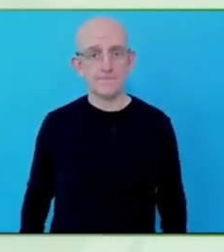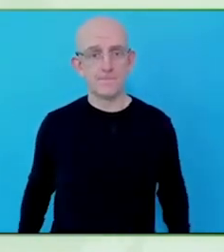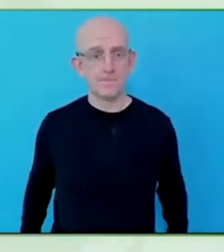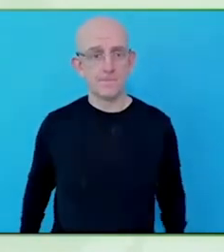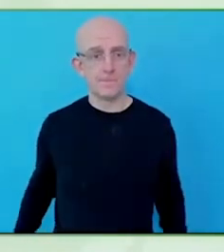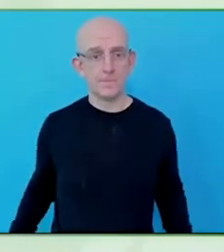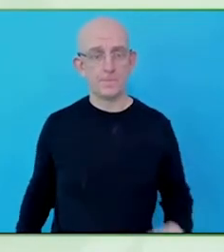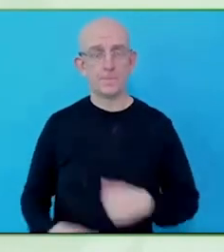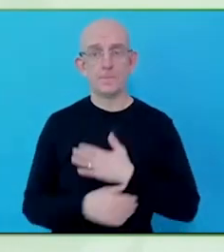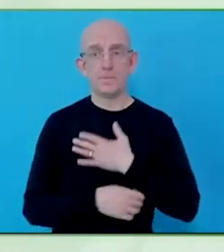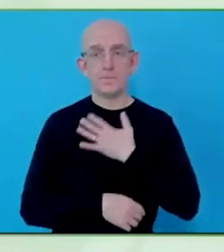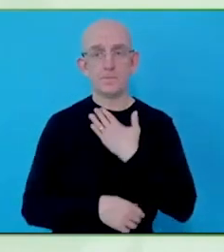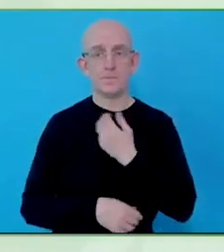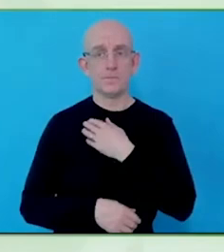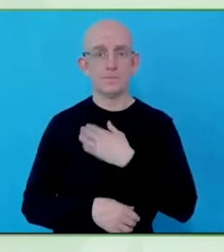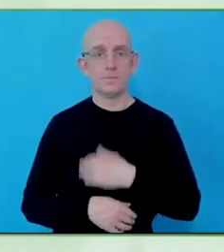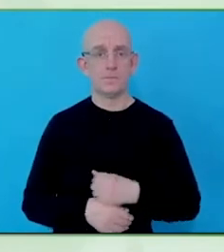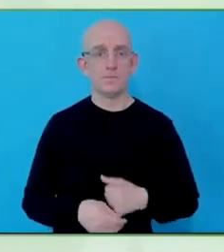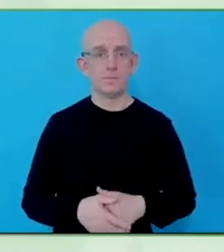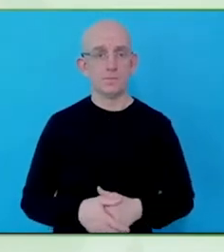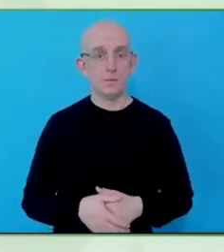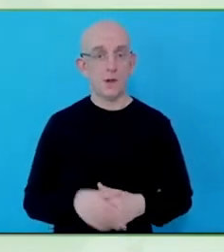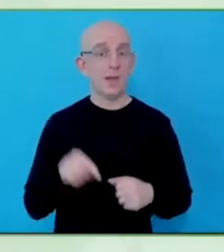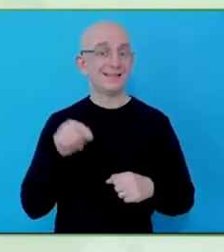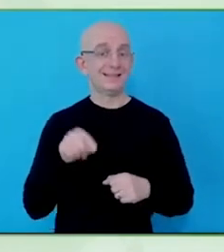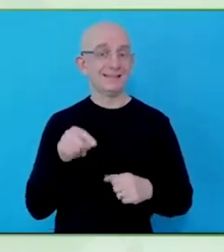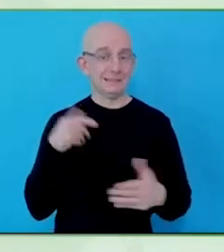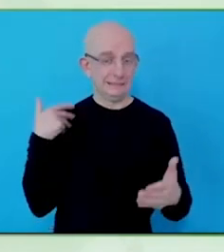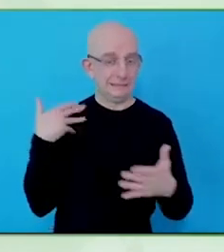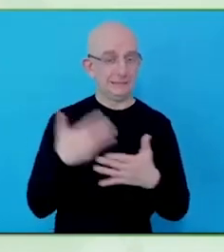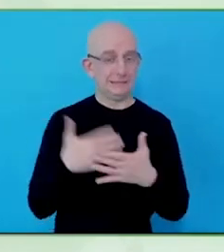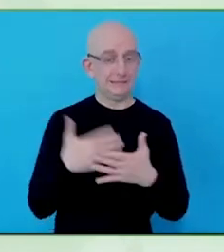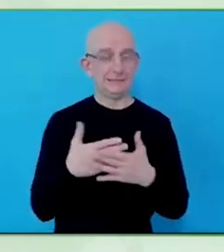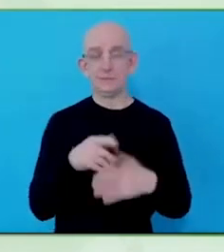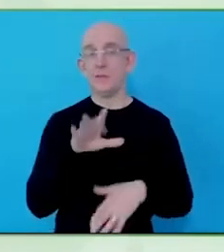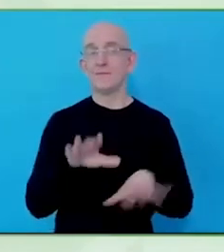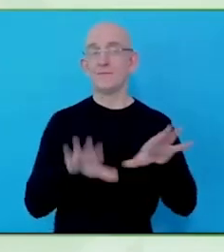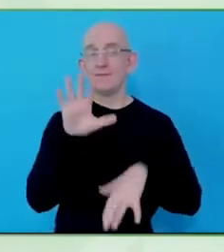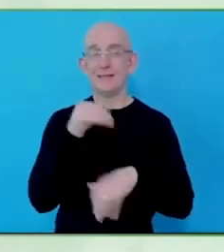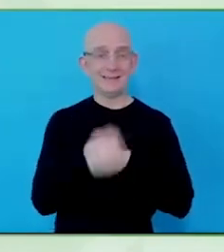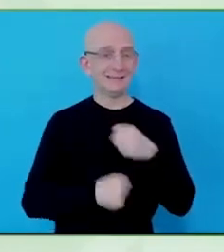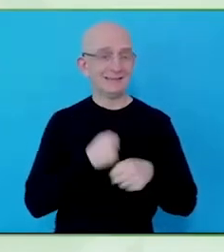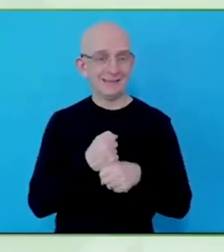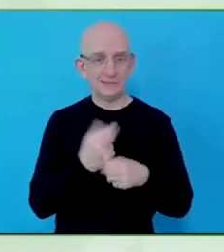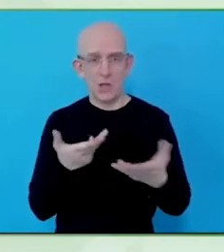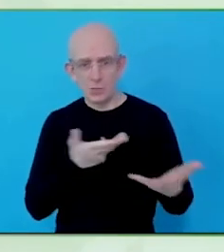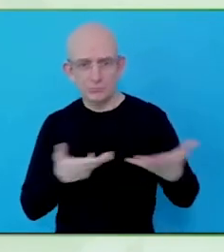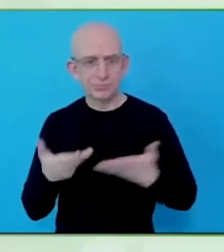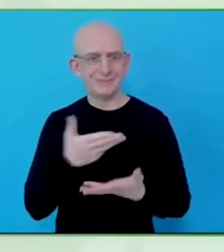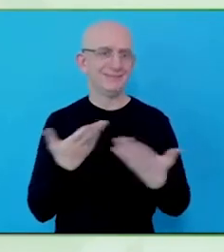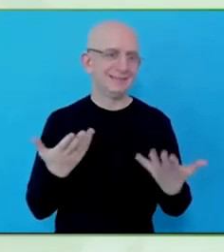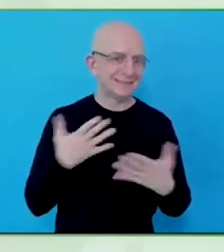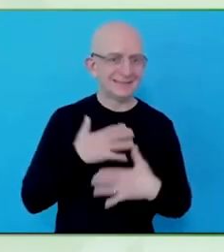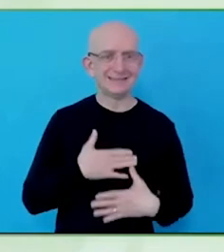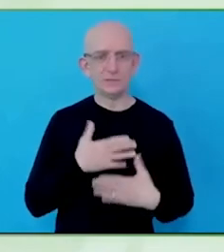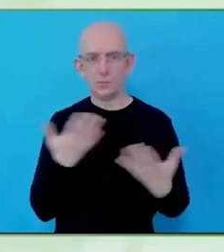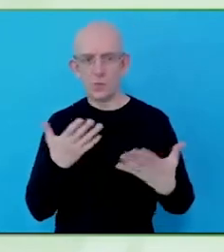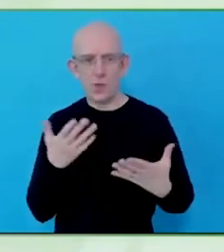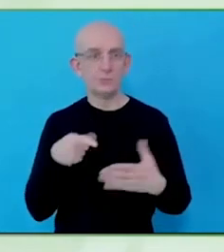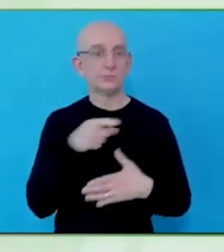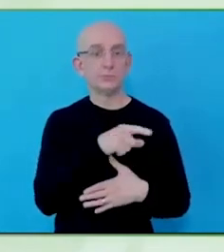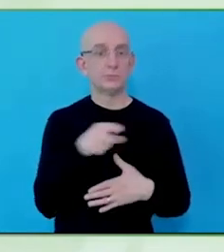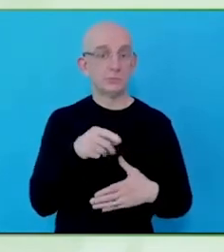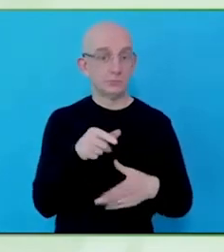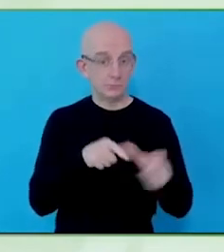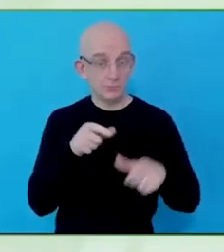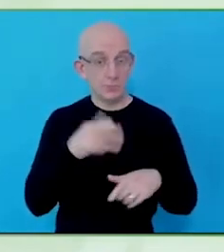features, what does this mean? We expect that it will be much more present. We don't know which form it will take in the end concretely